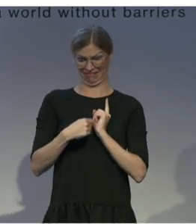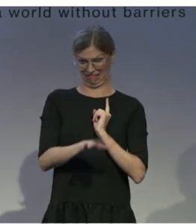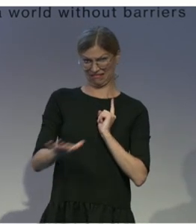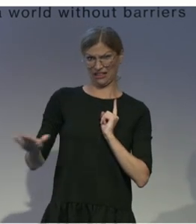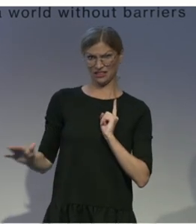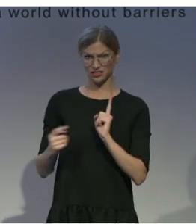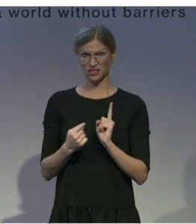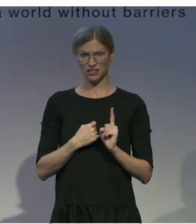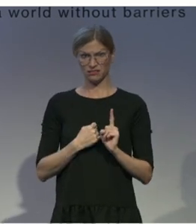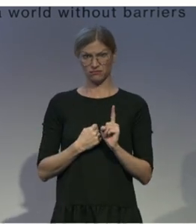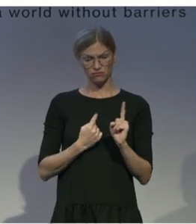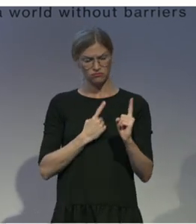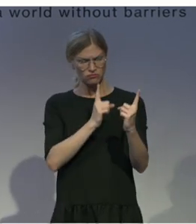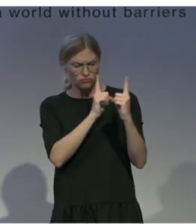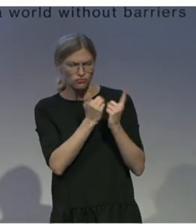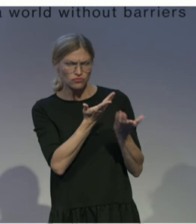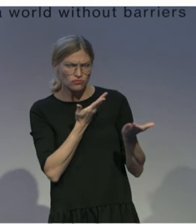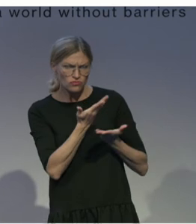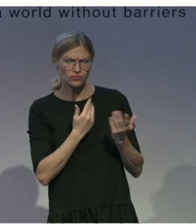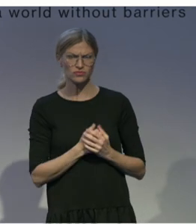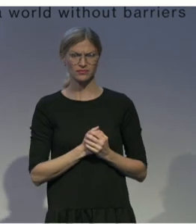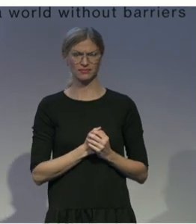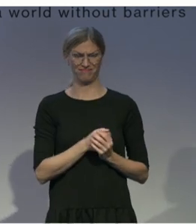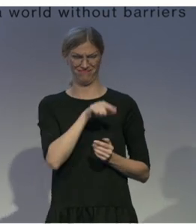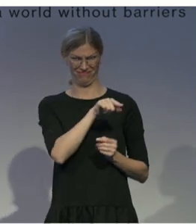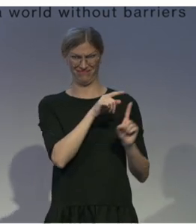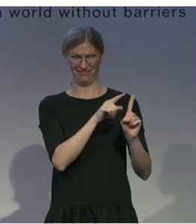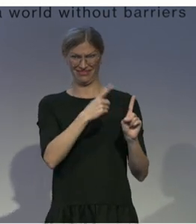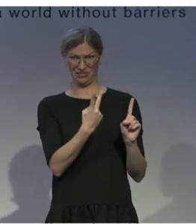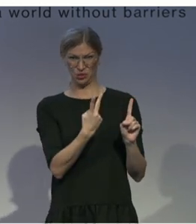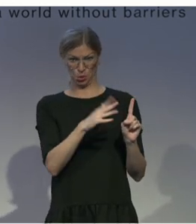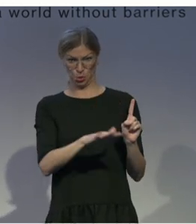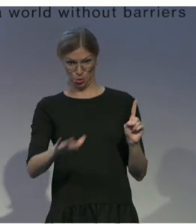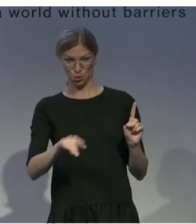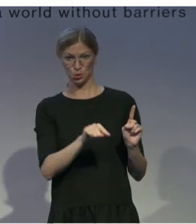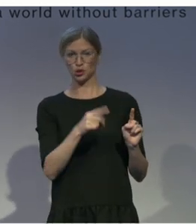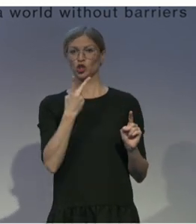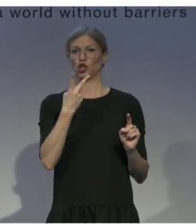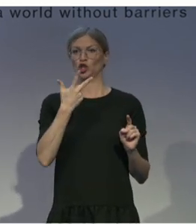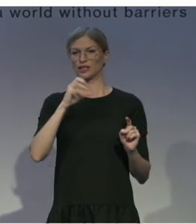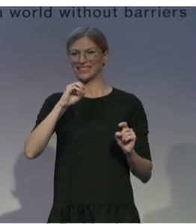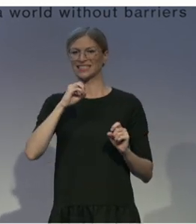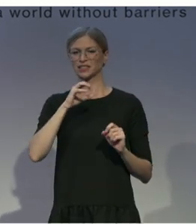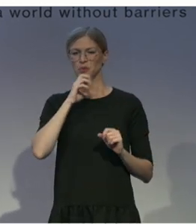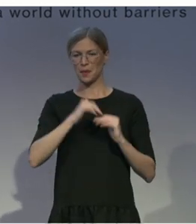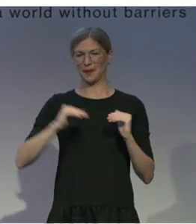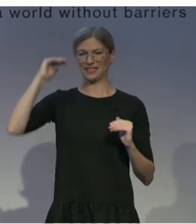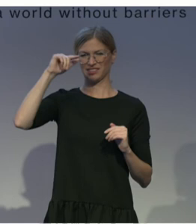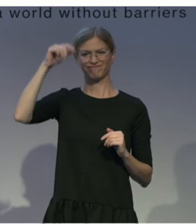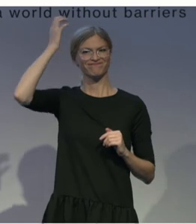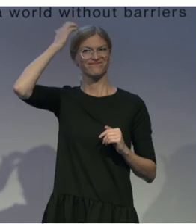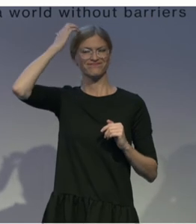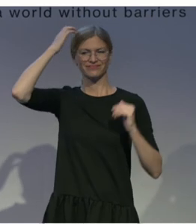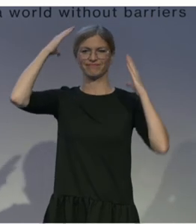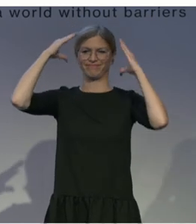here, "Two of my children are now in their 30s. They are intellectually disabled and do not speak. They